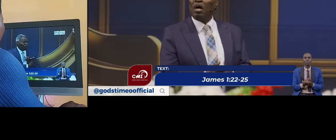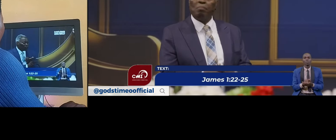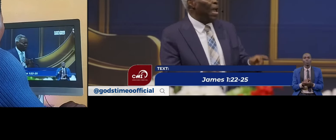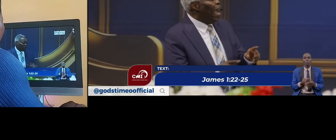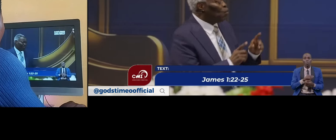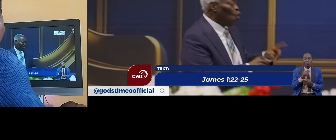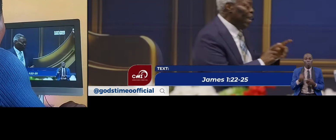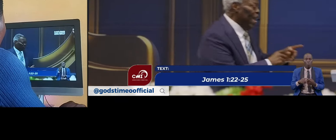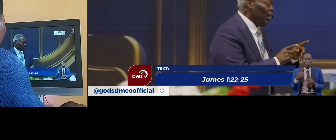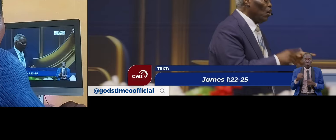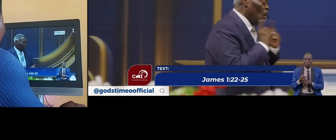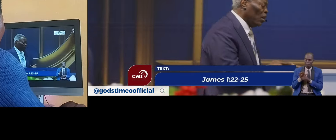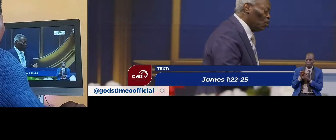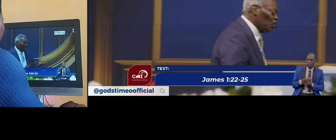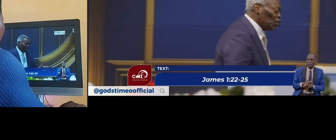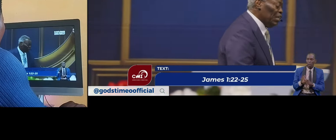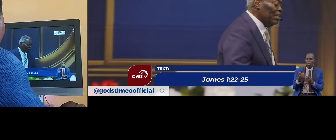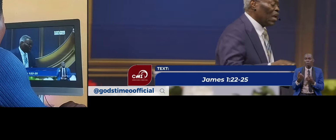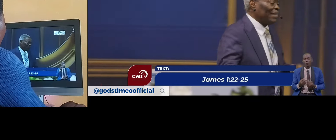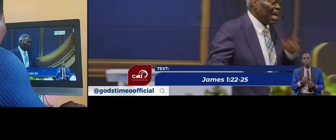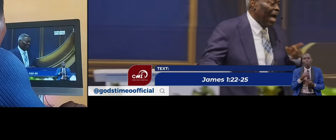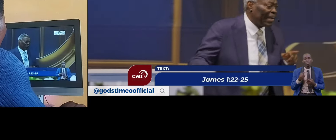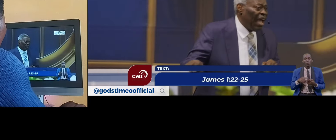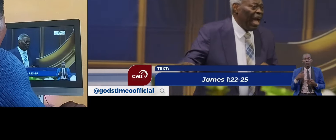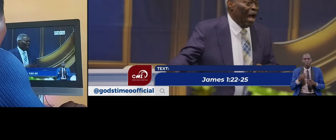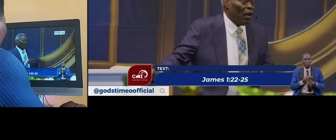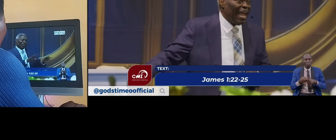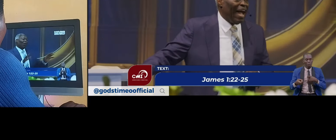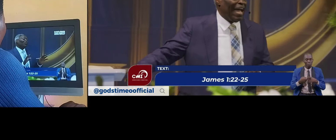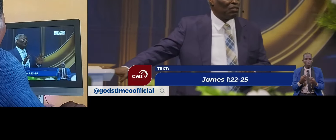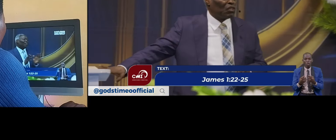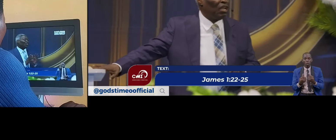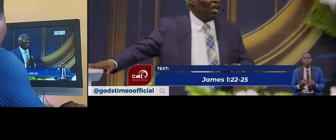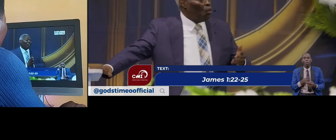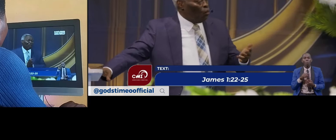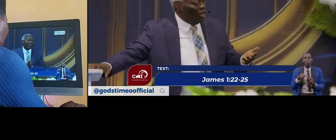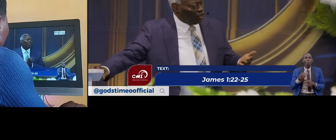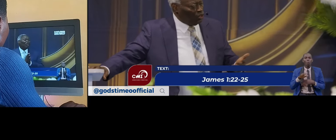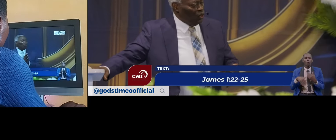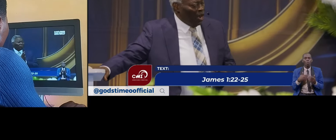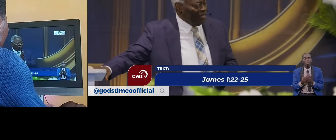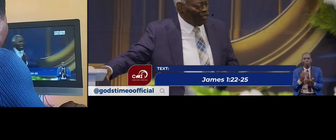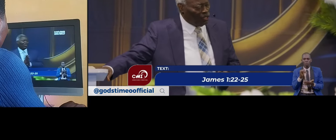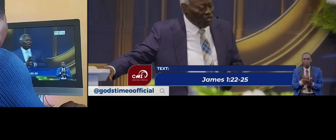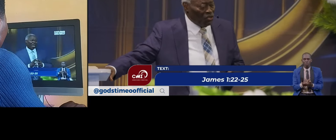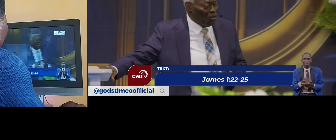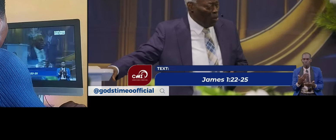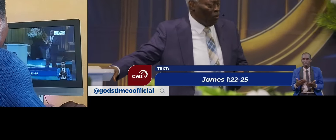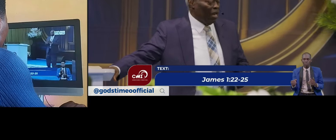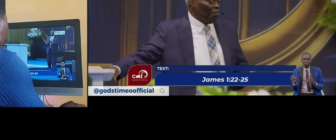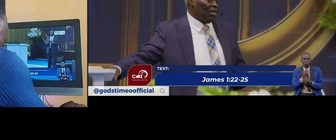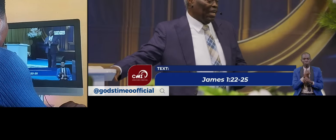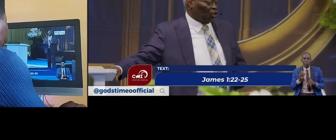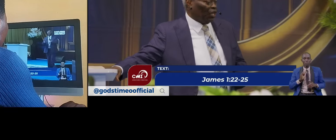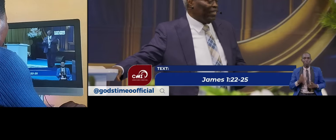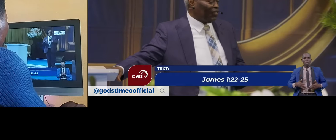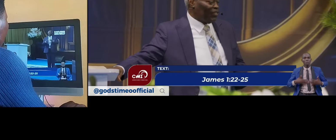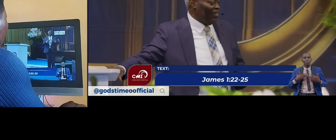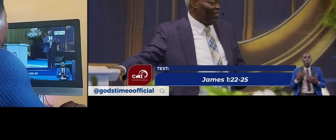persecutions come, and when all those things attack our lives, what do I do when I'm